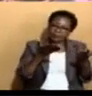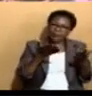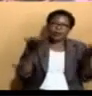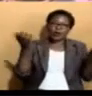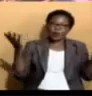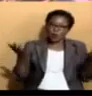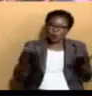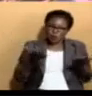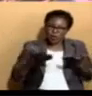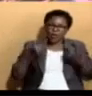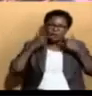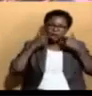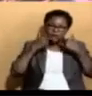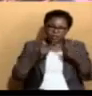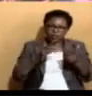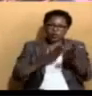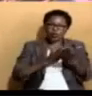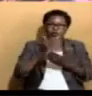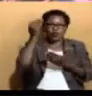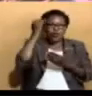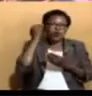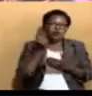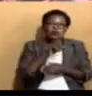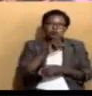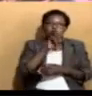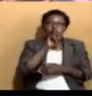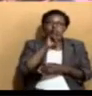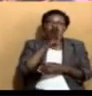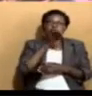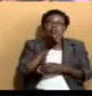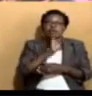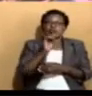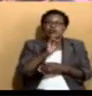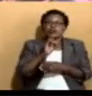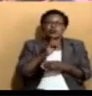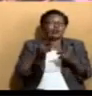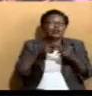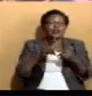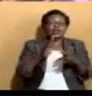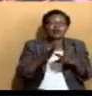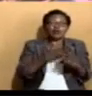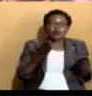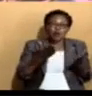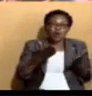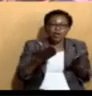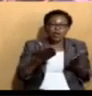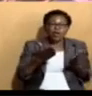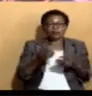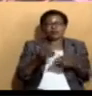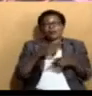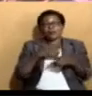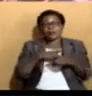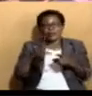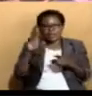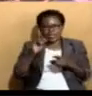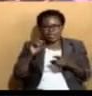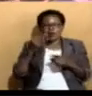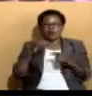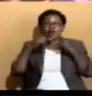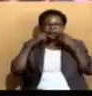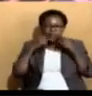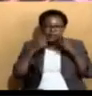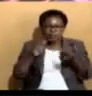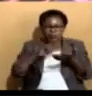a declaration by the court is silent as to when it shall take effect, the date of declaration is deemed to be the date of